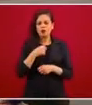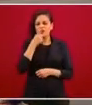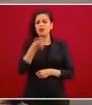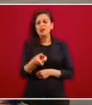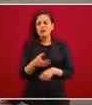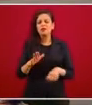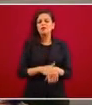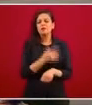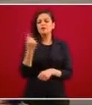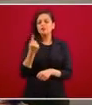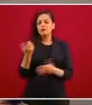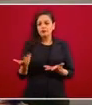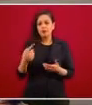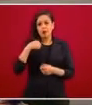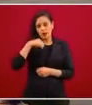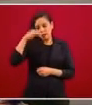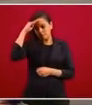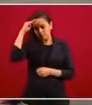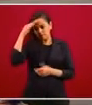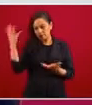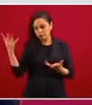presented to me by some colleagues